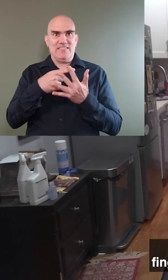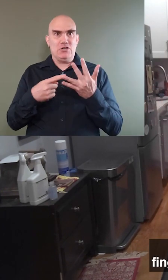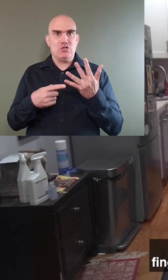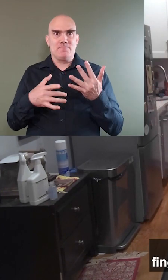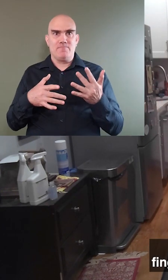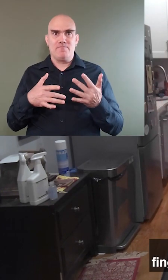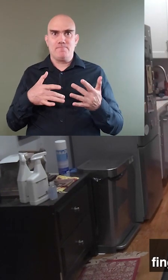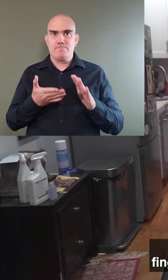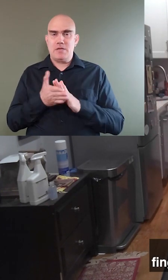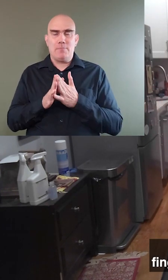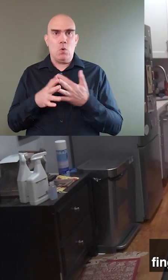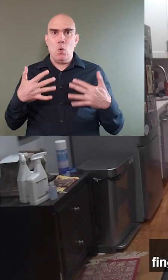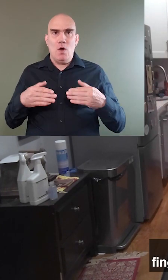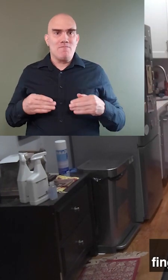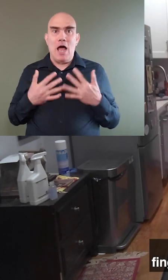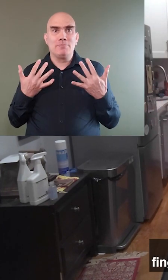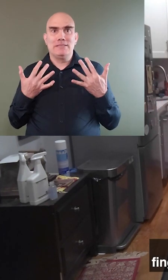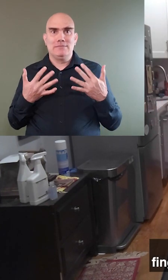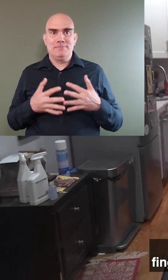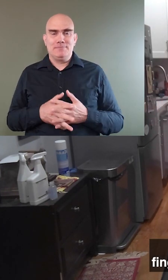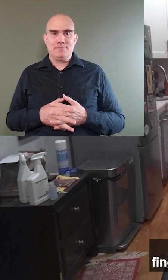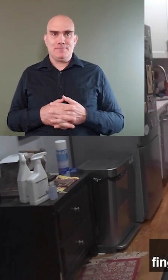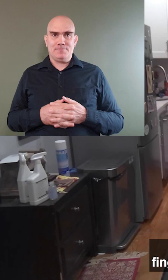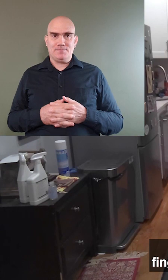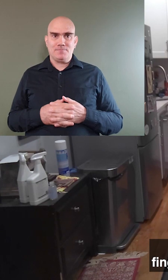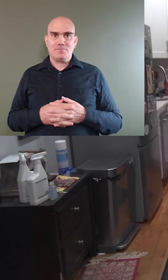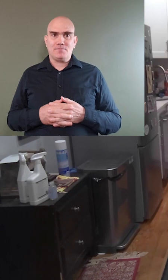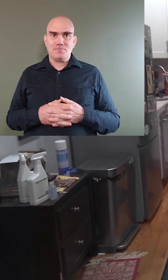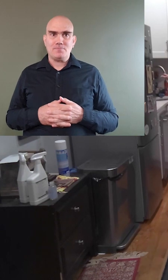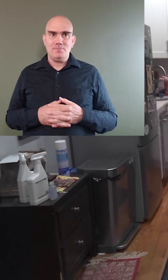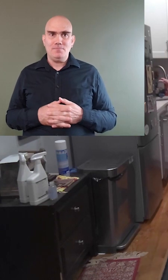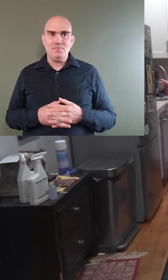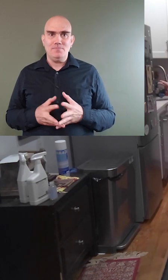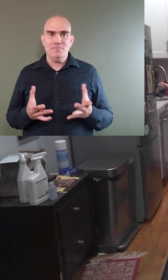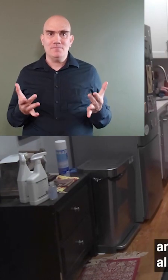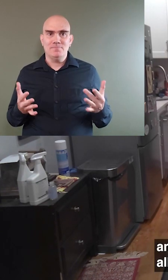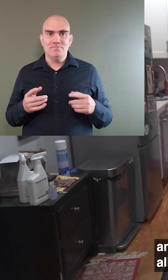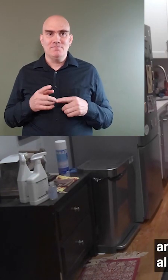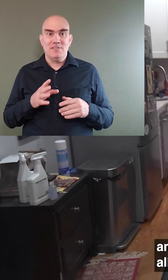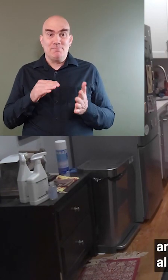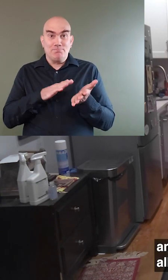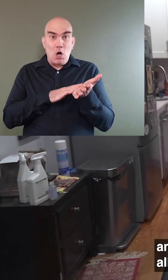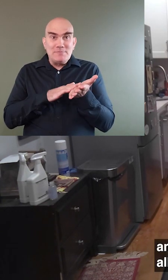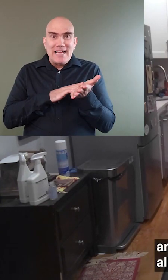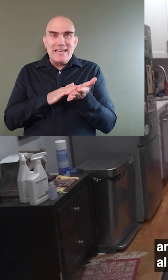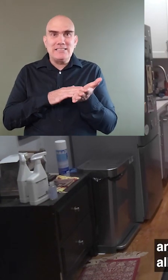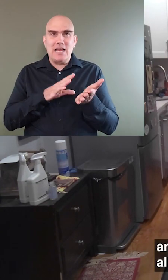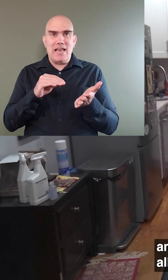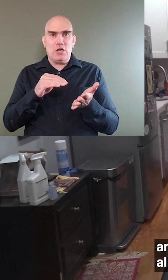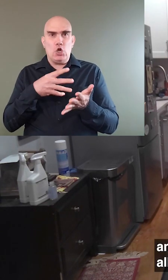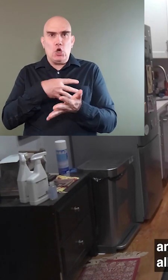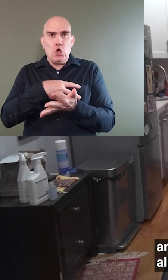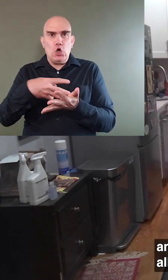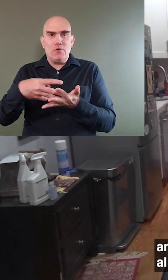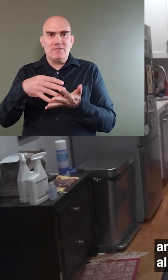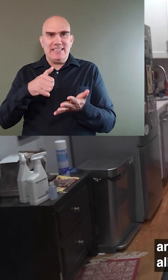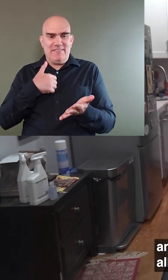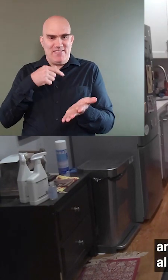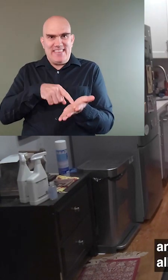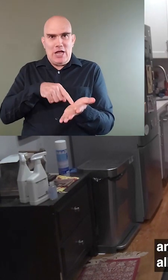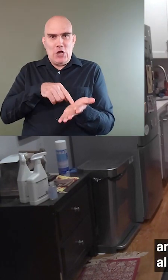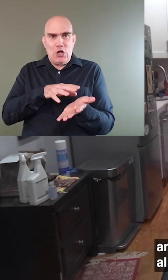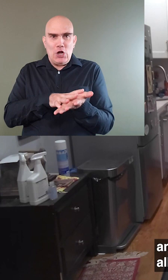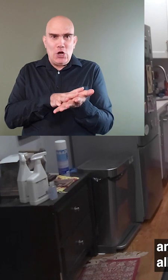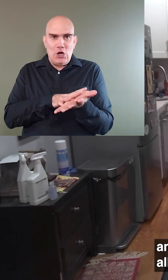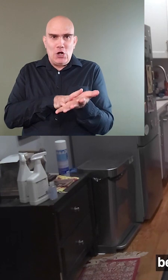my fingertips become so vibrant and the palms of my hands, all the nerves